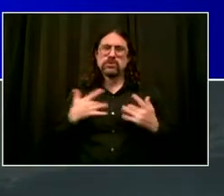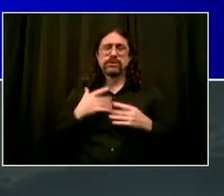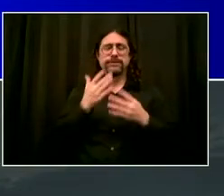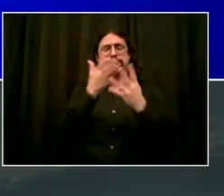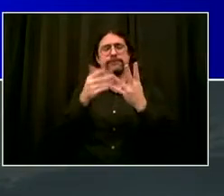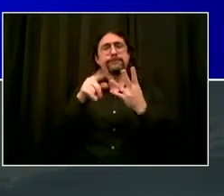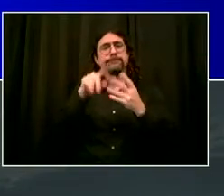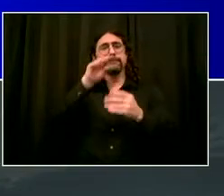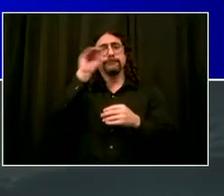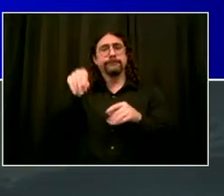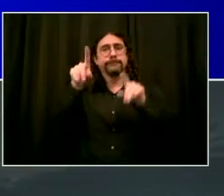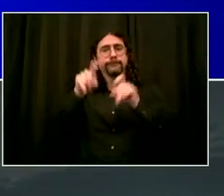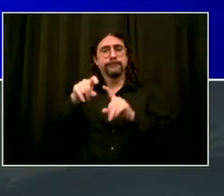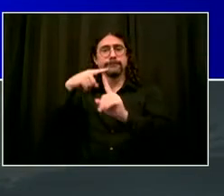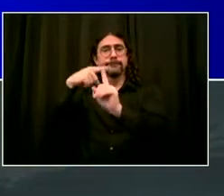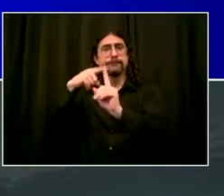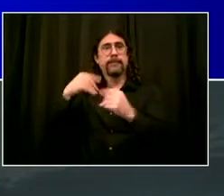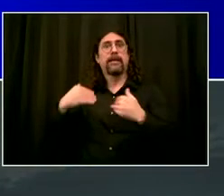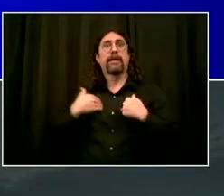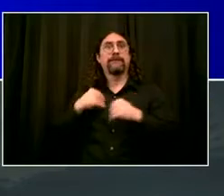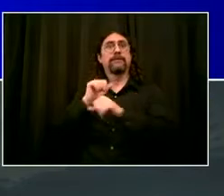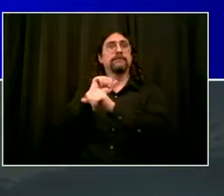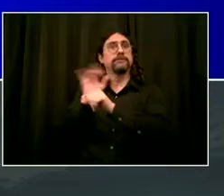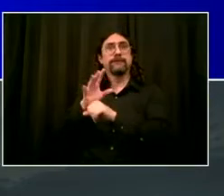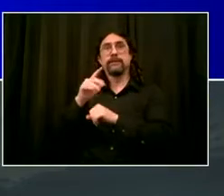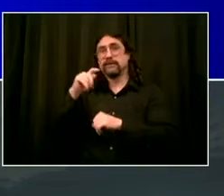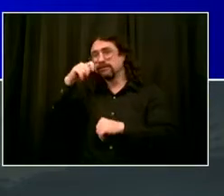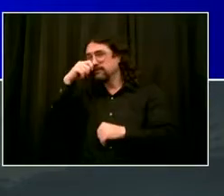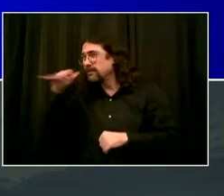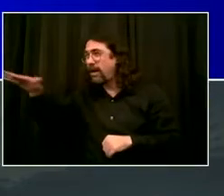2.95% the 7-Day rolling average